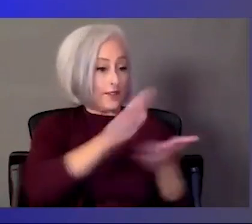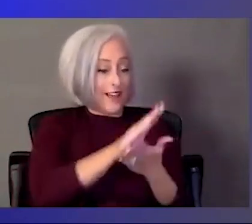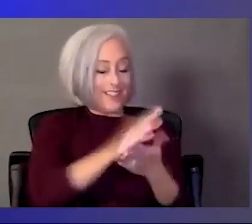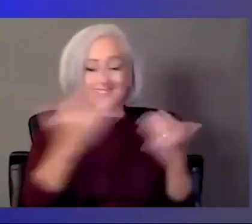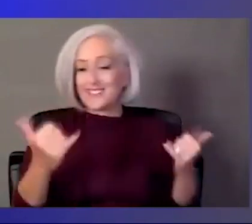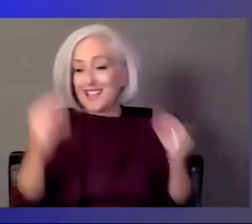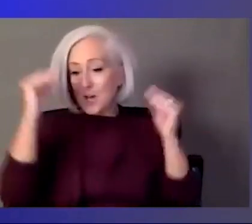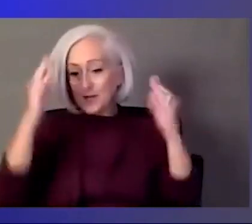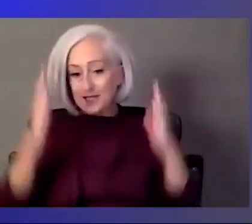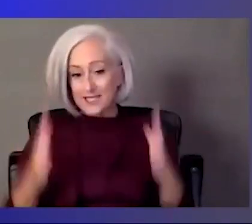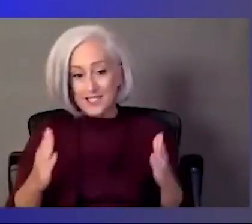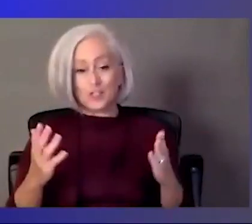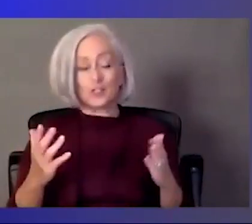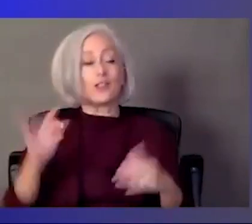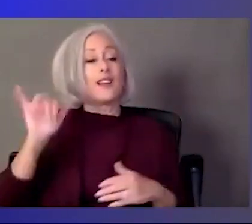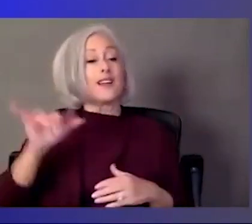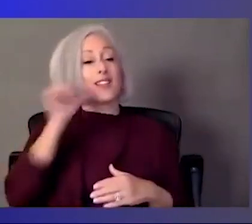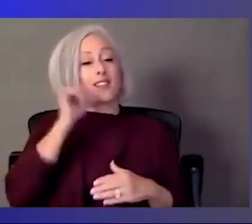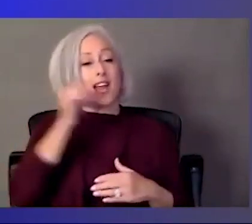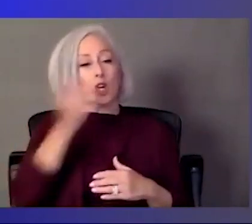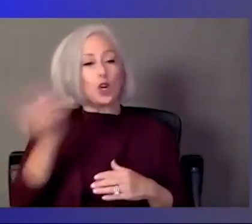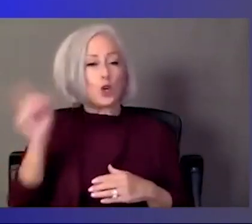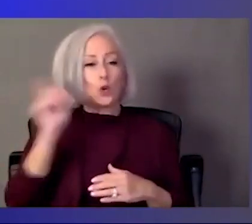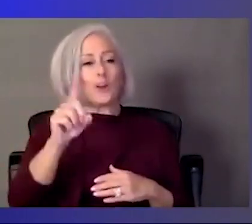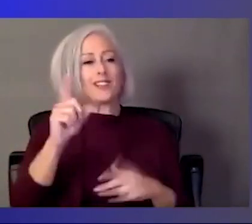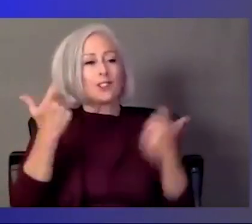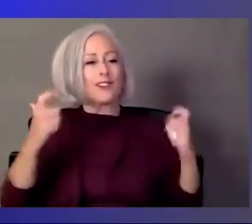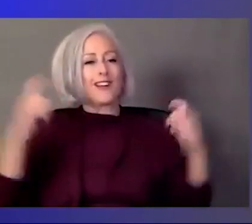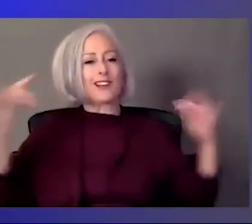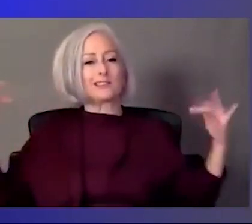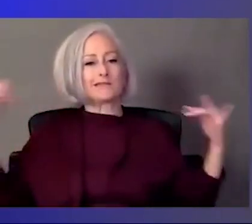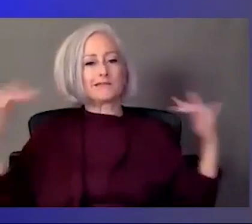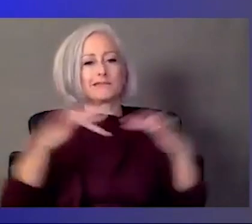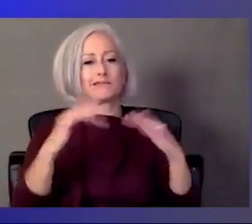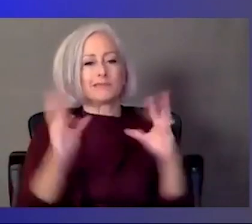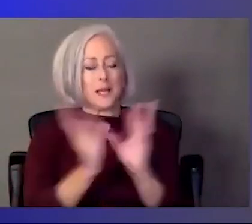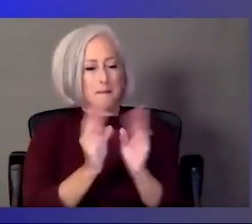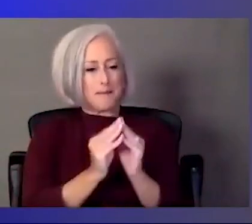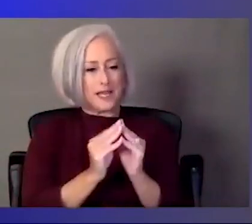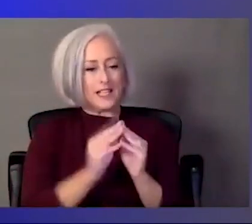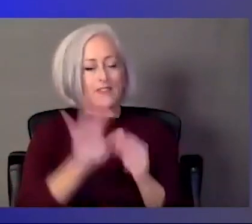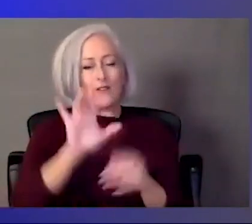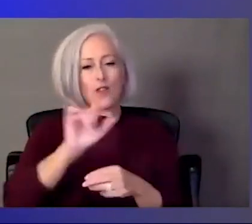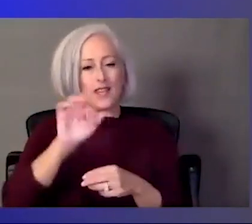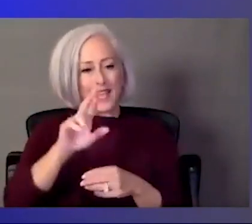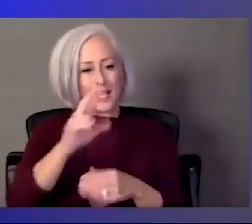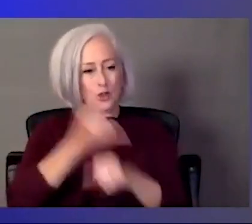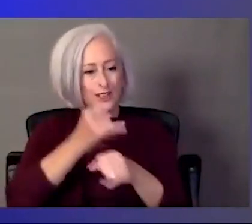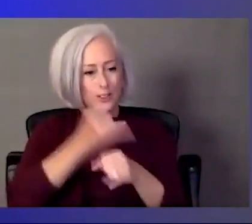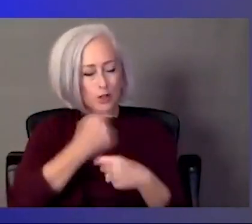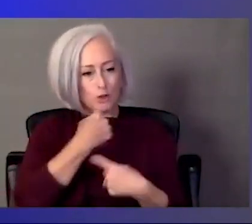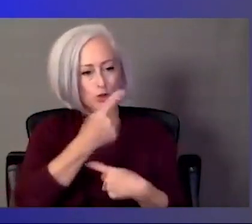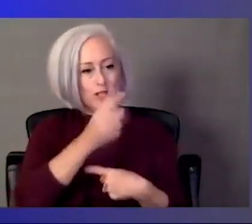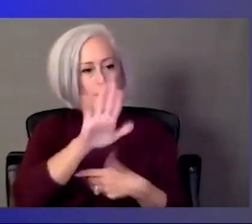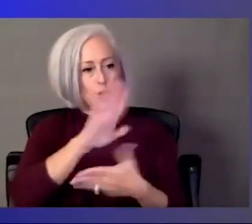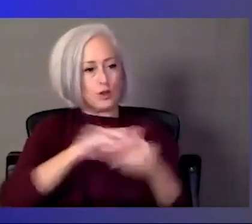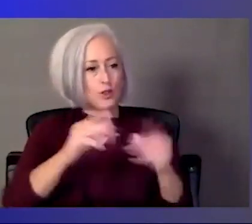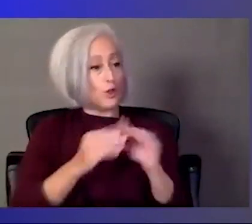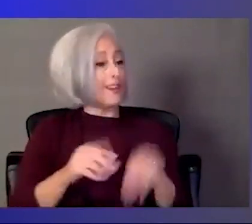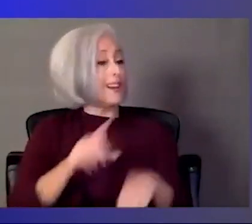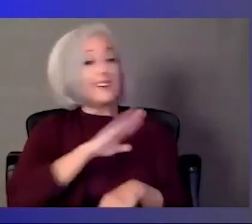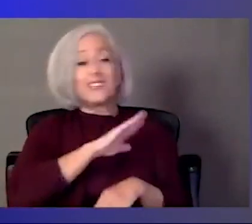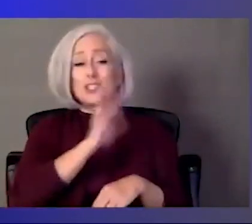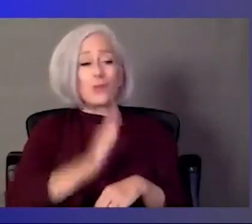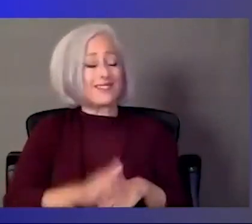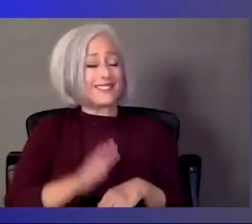large national meeting, American Association of Cancer Institutes, and she told her story. She's not going to relapse, she's cured of her disease. If she was going to